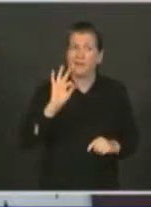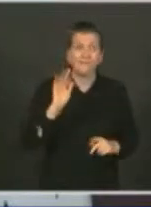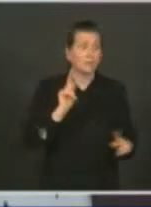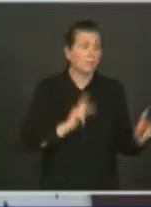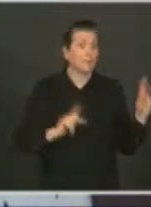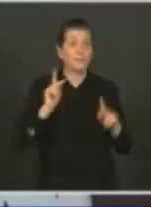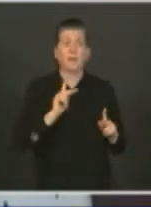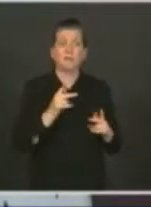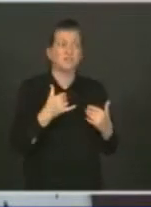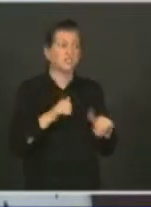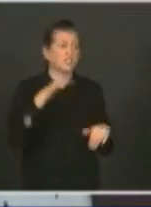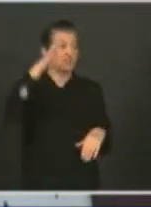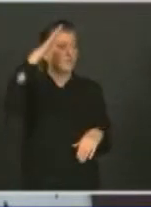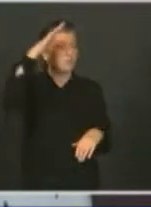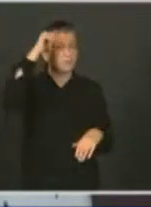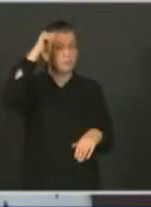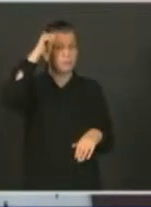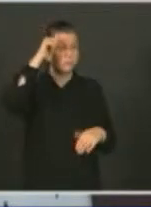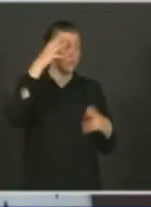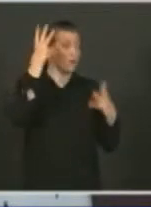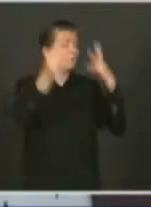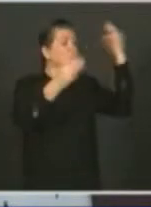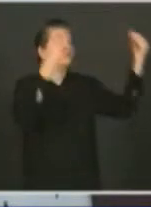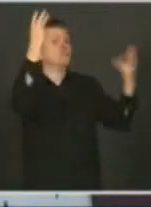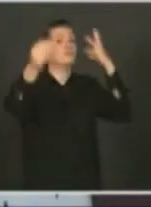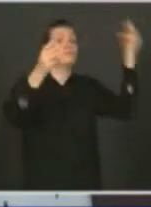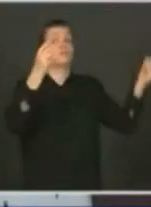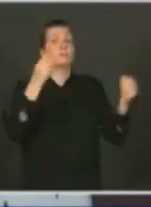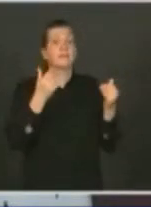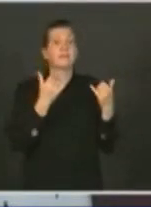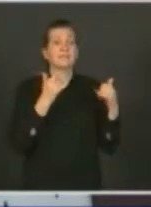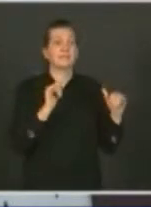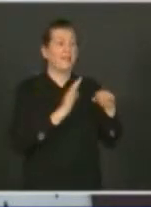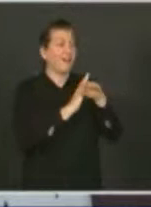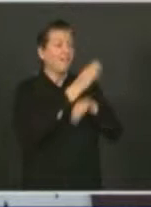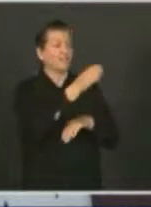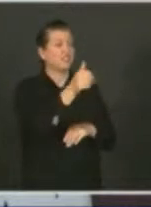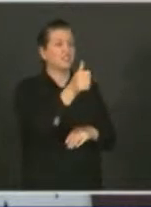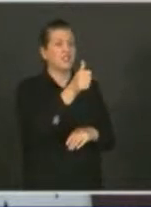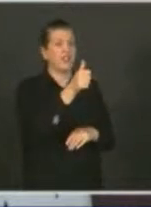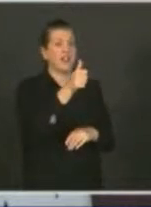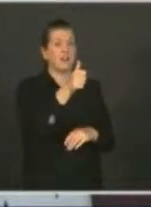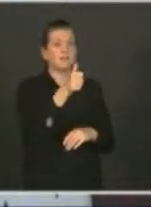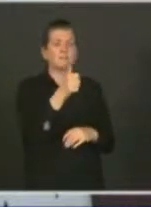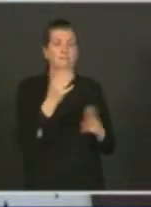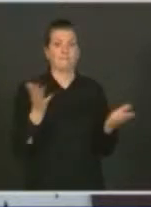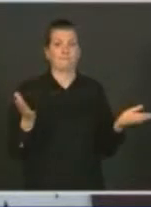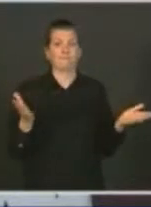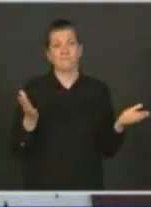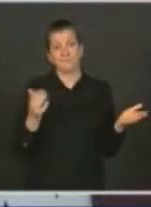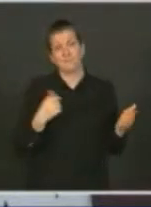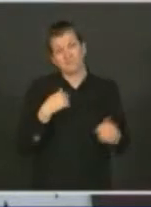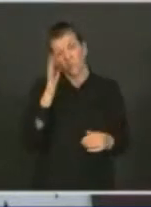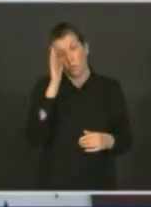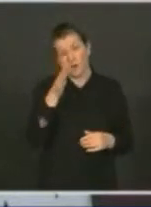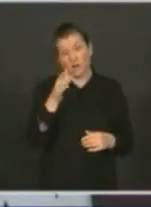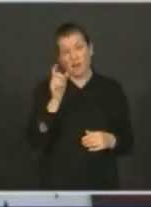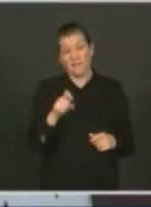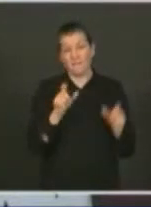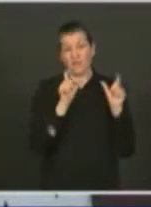forced to shut. That's the thing about this. We are getting good compliance from businesses,